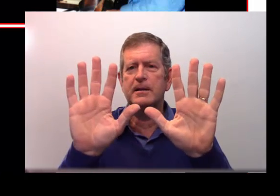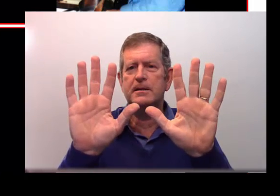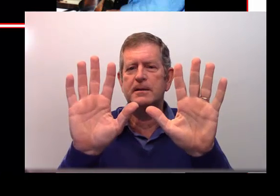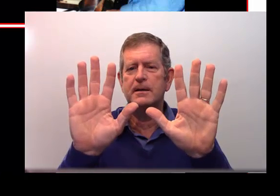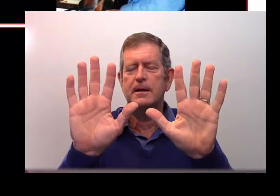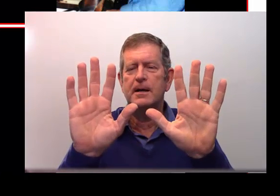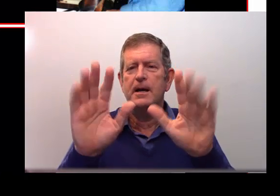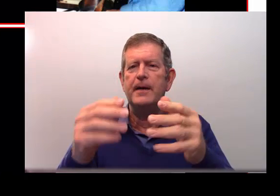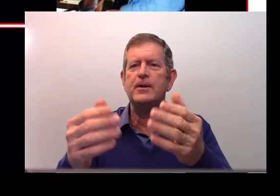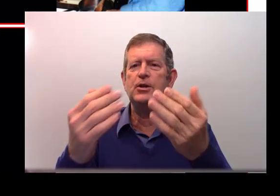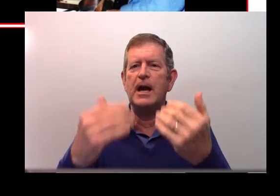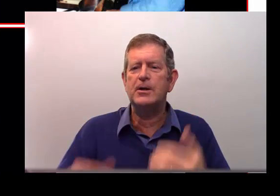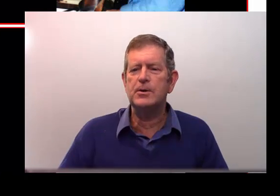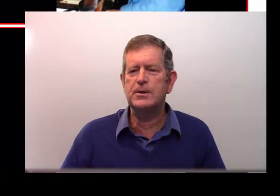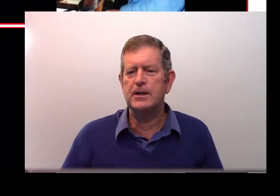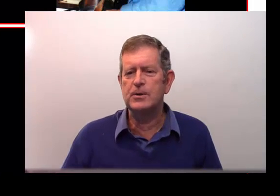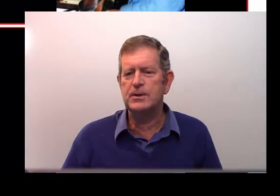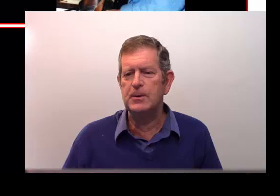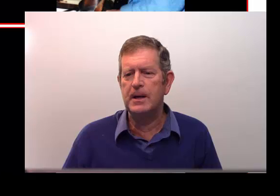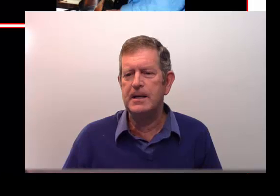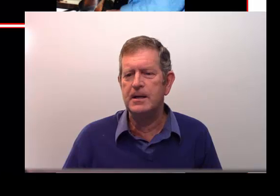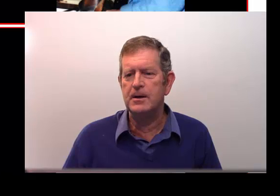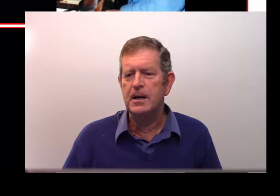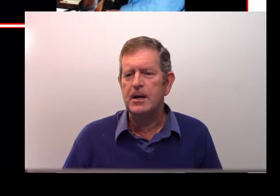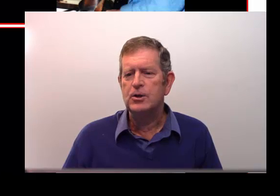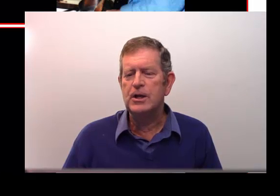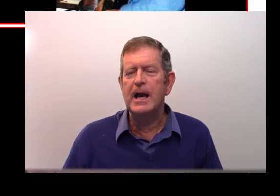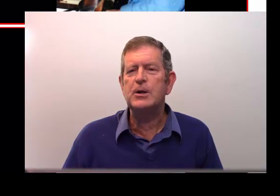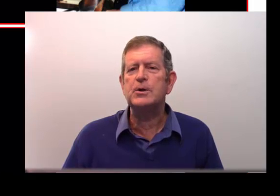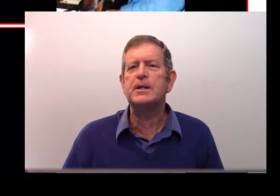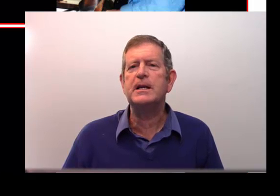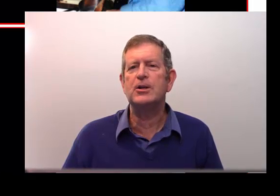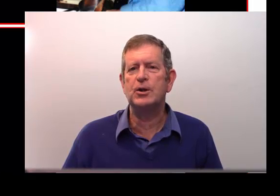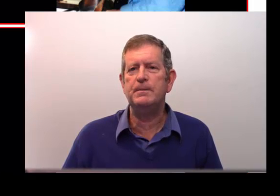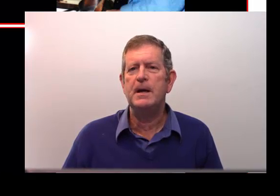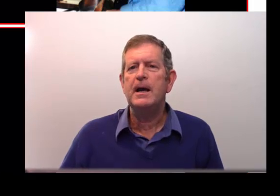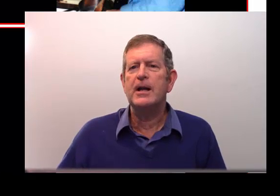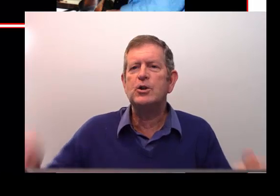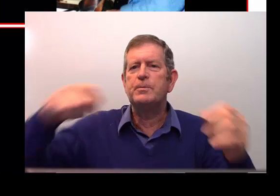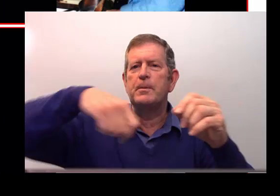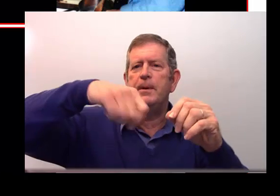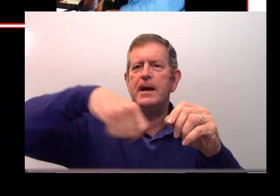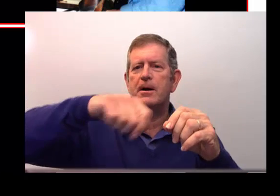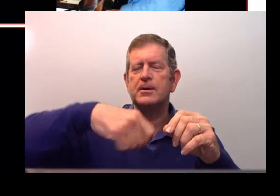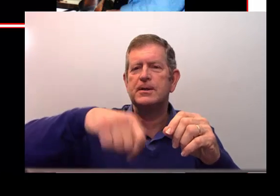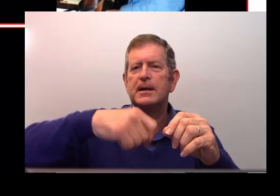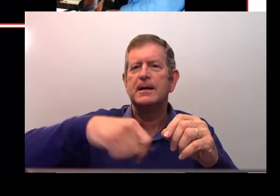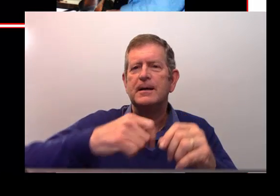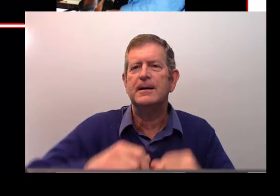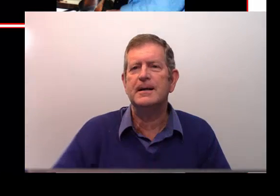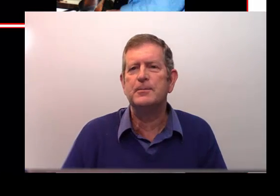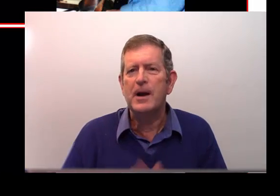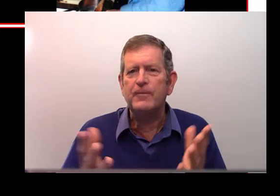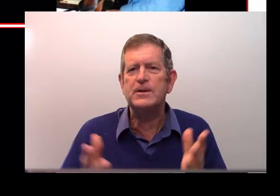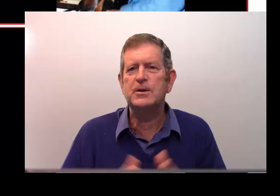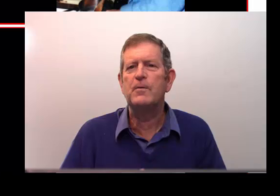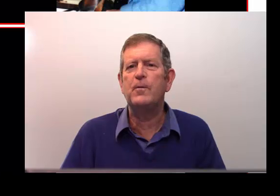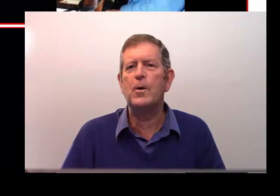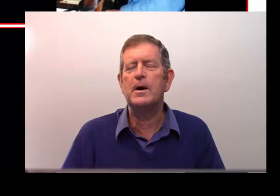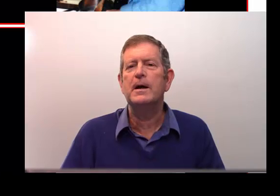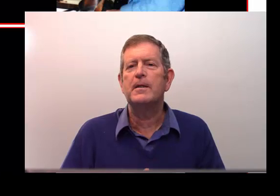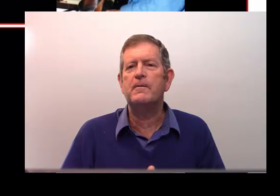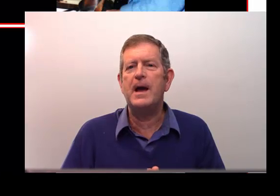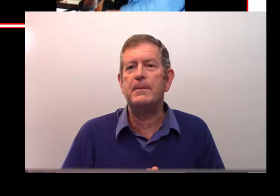her hands. And then she enters, as you see right here, she enters the kitchen, and she prepares